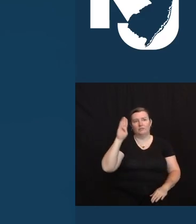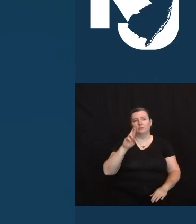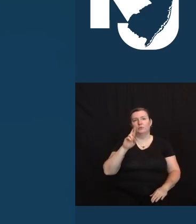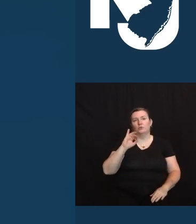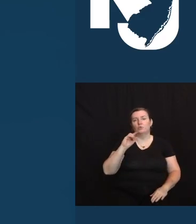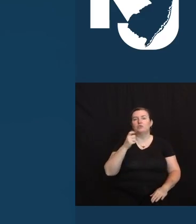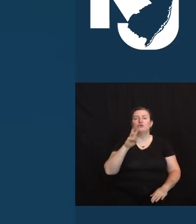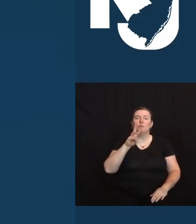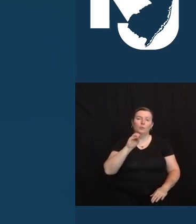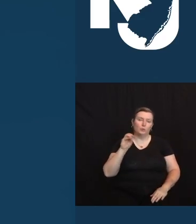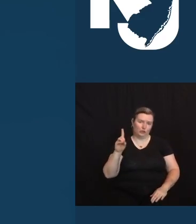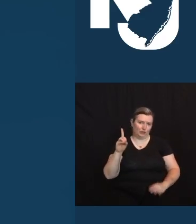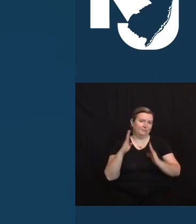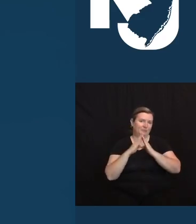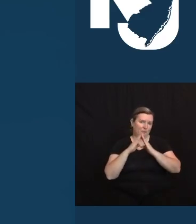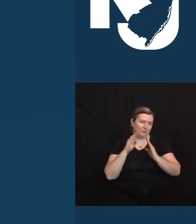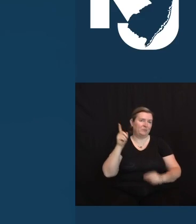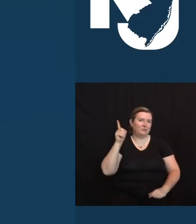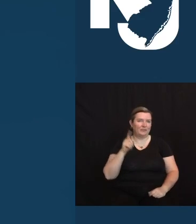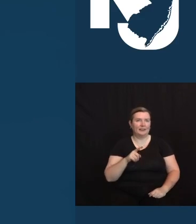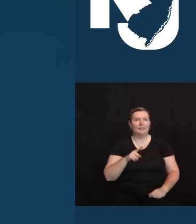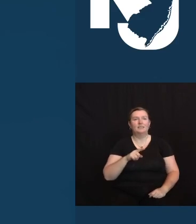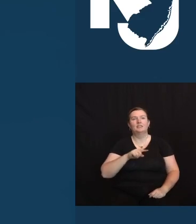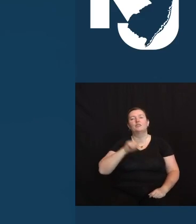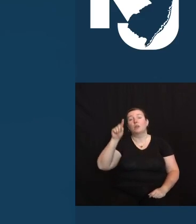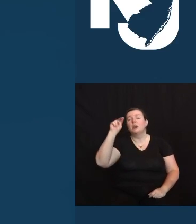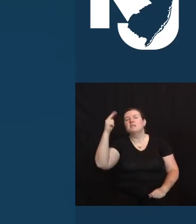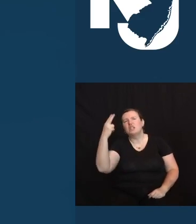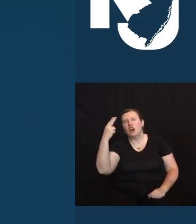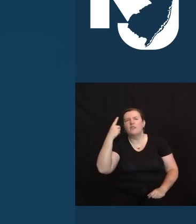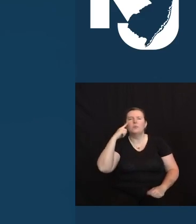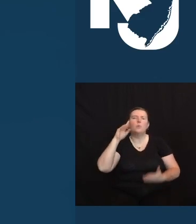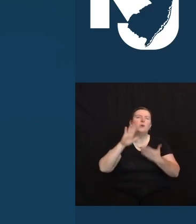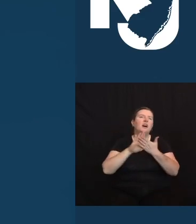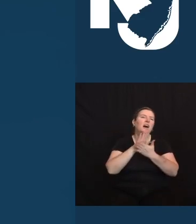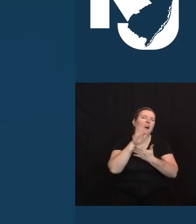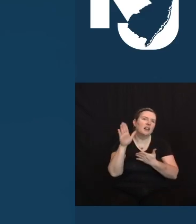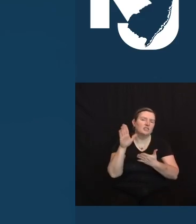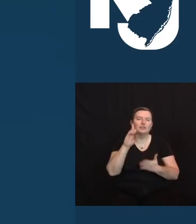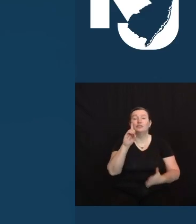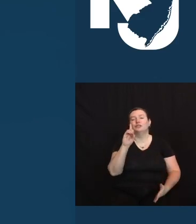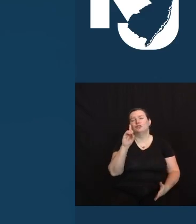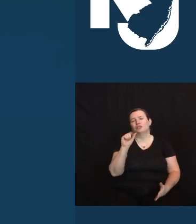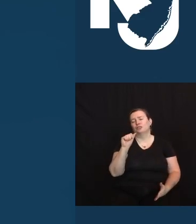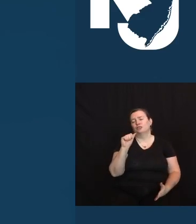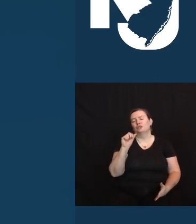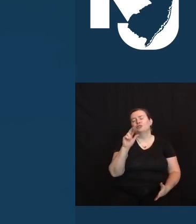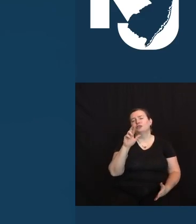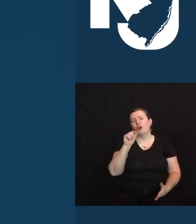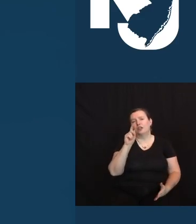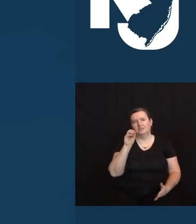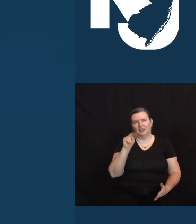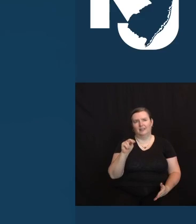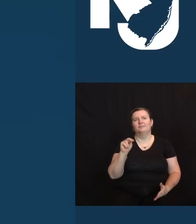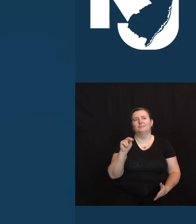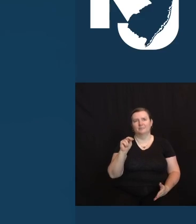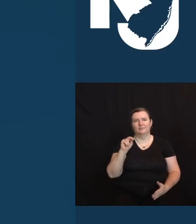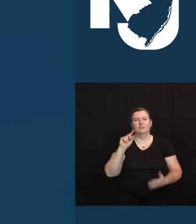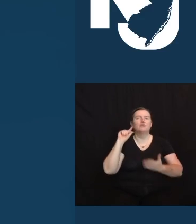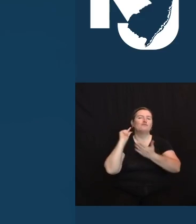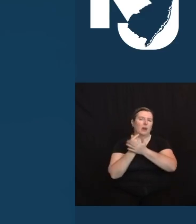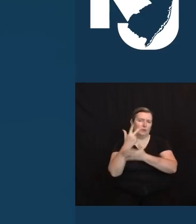to New Hampshire to attend Dartmouth College and graduated, by the way, in 3 years. He entered World War II as a second